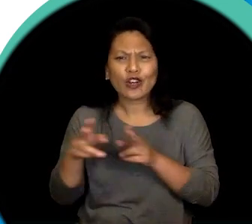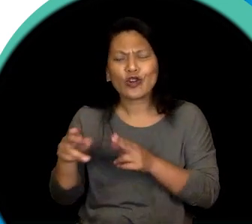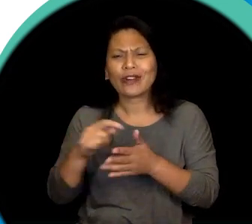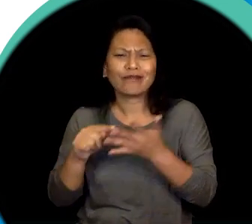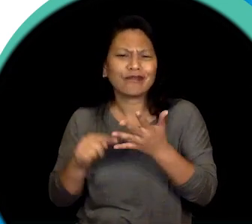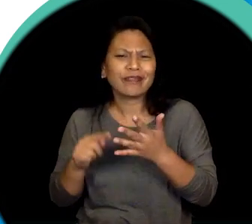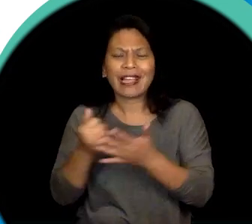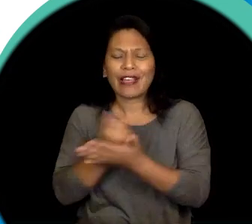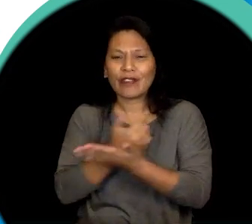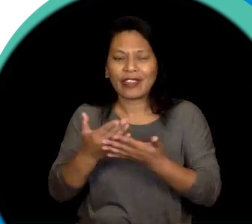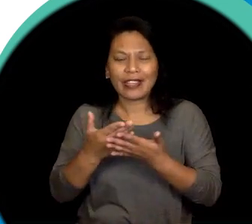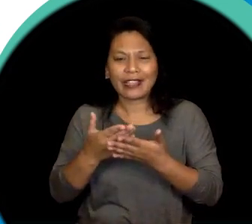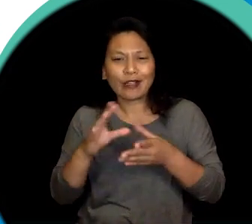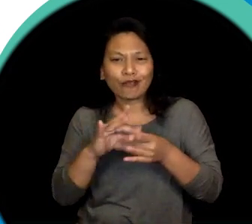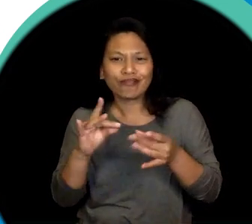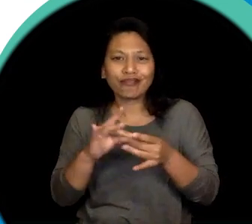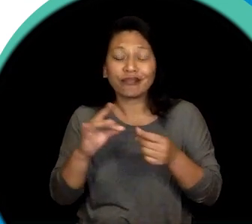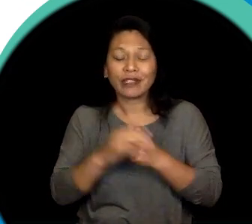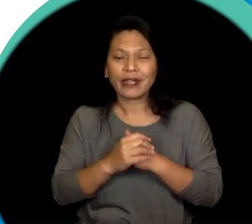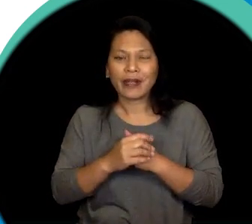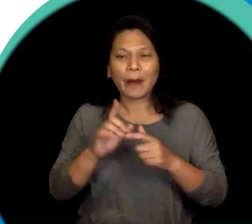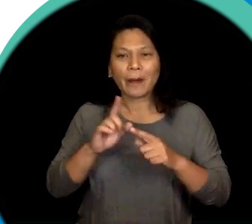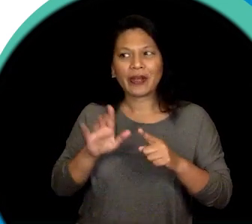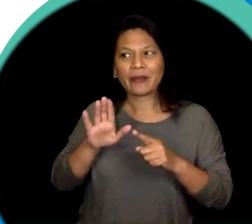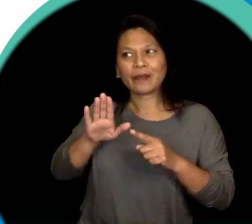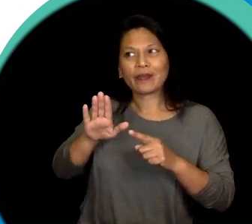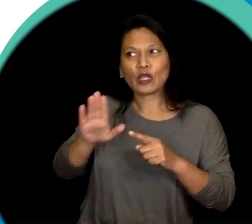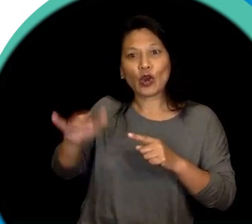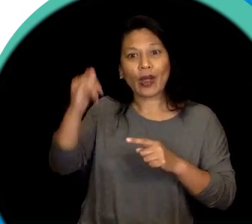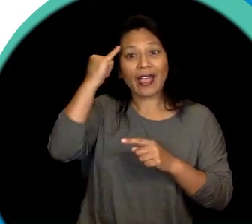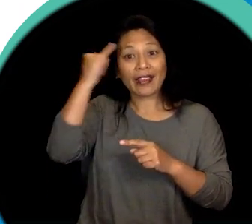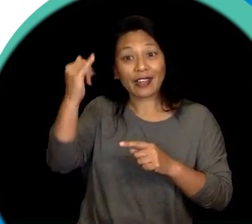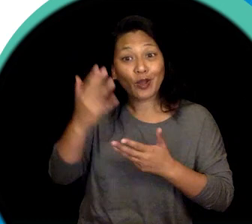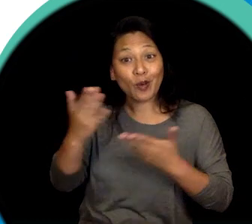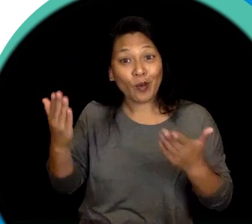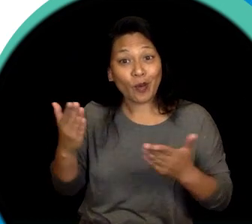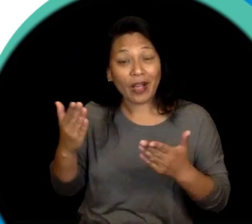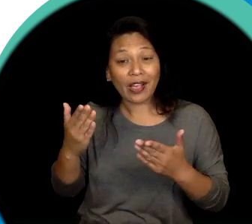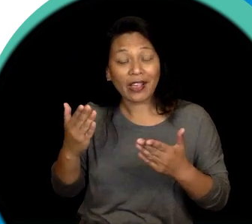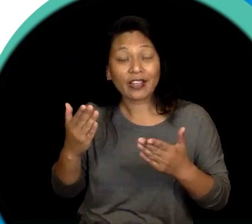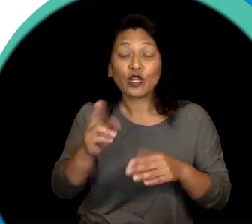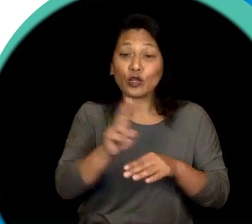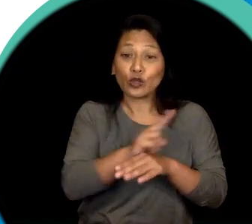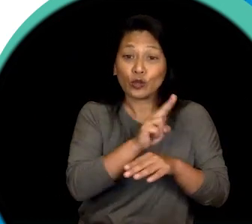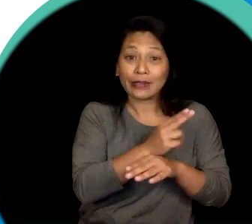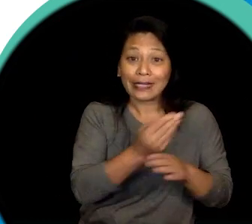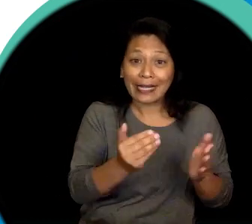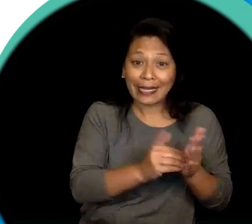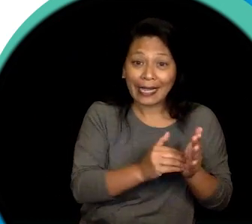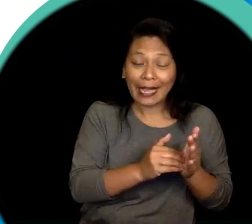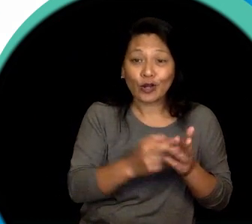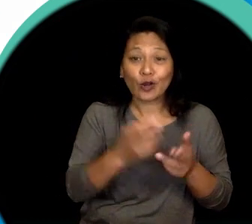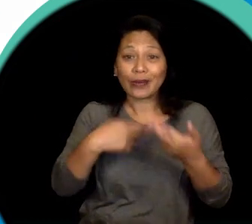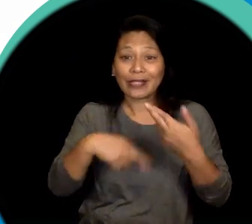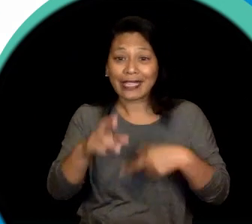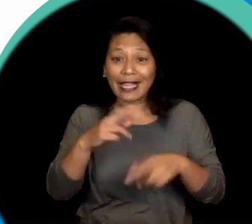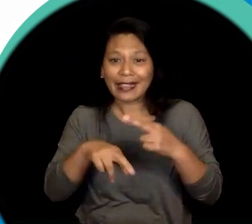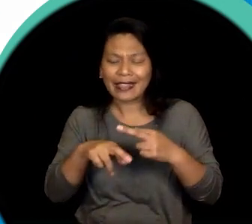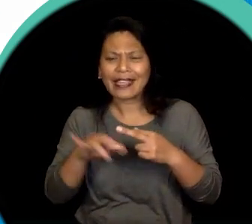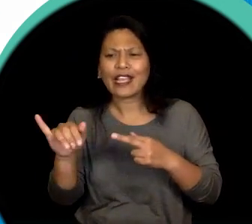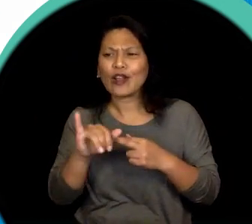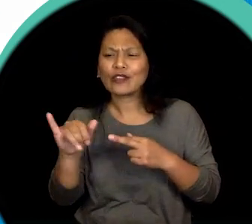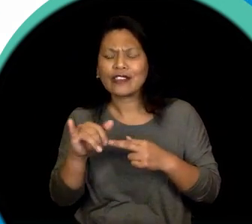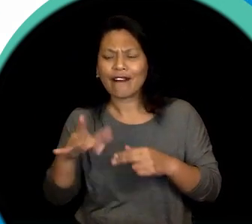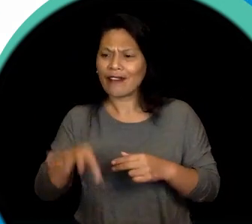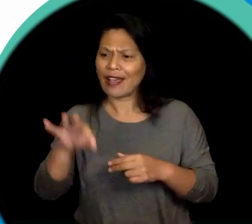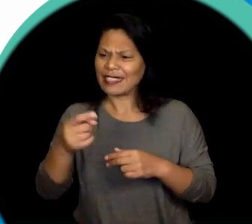I love her idea of making the story about reusing, recycling, and repurposing. Because in